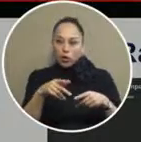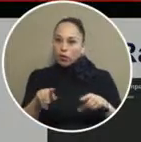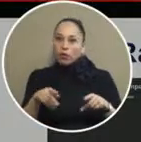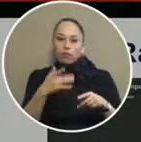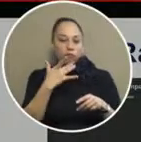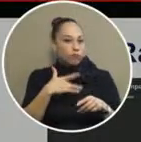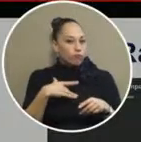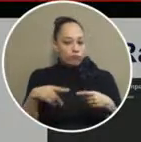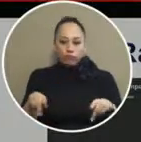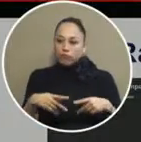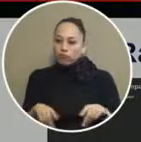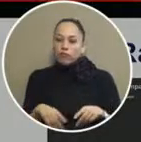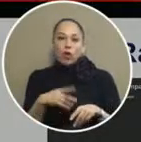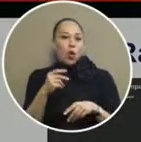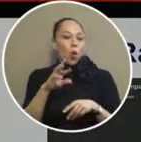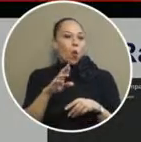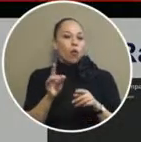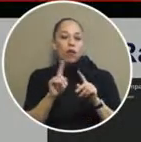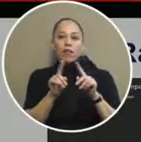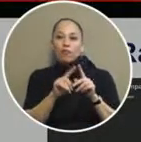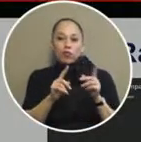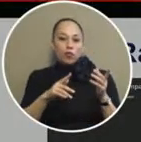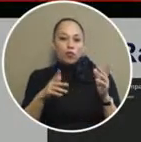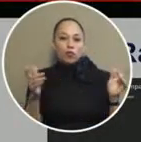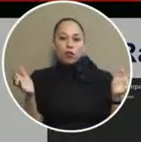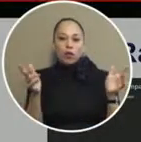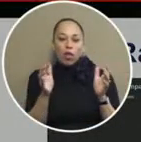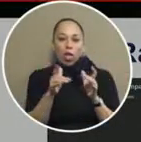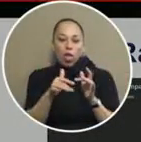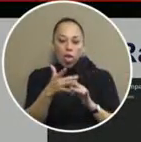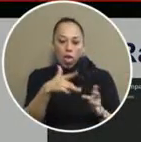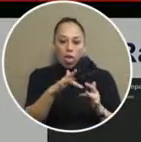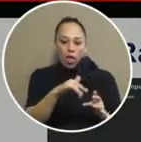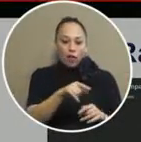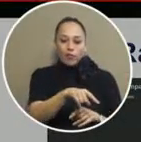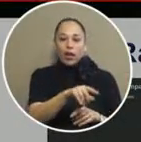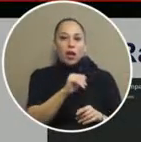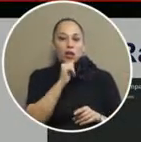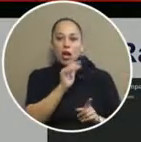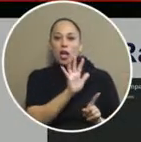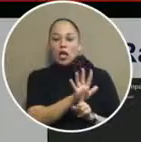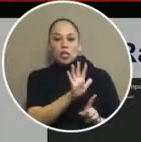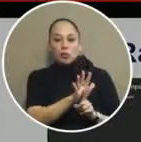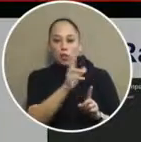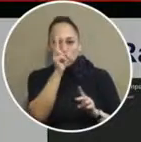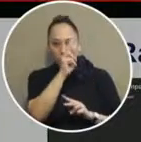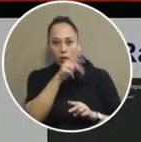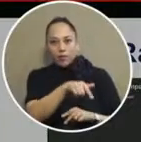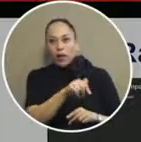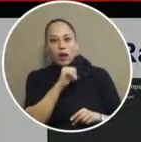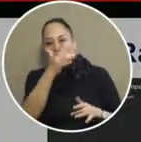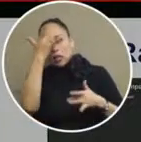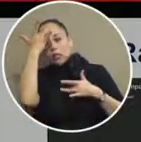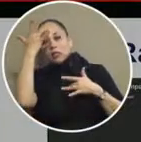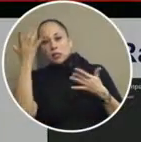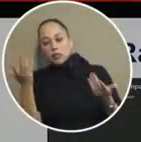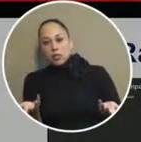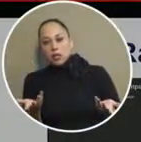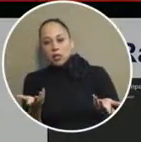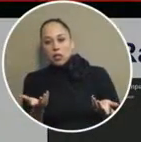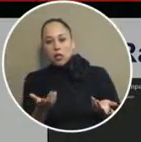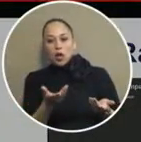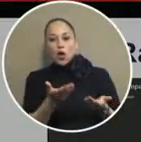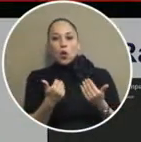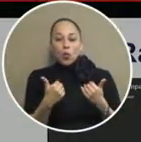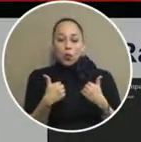having other kind of gatherings, and therefore they're not being exposed to the virus and they're not getting sick. We have been